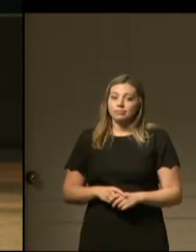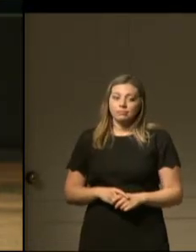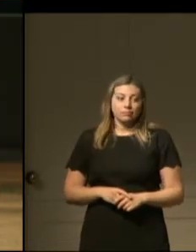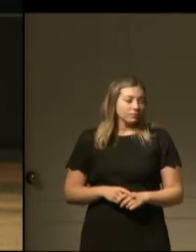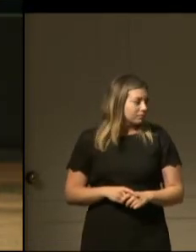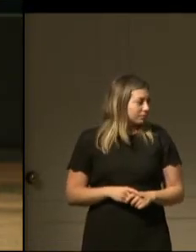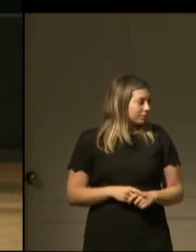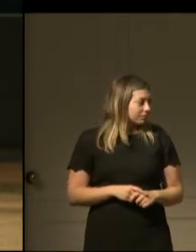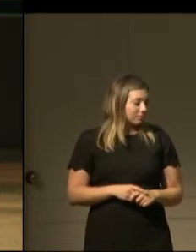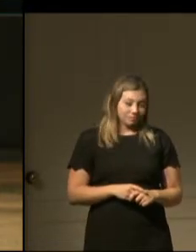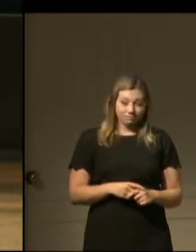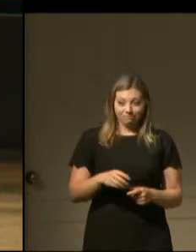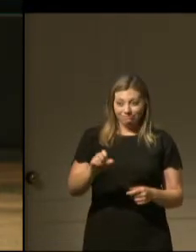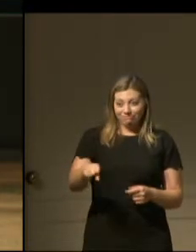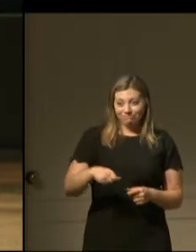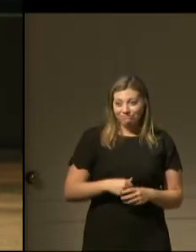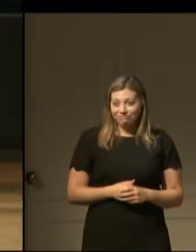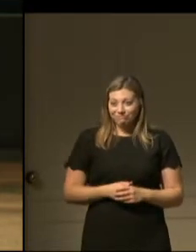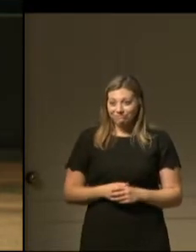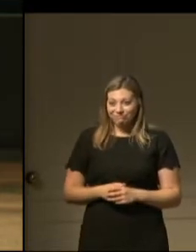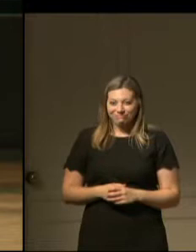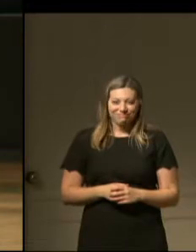And yeah.